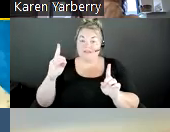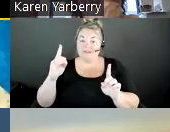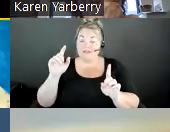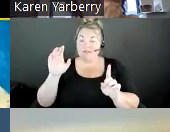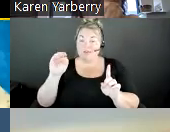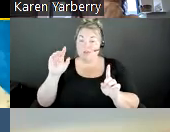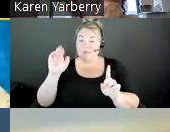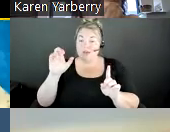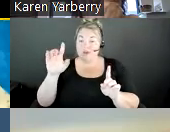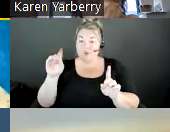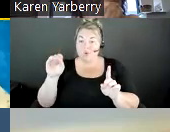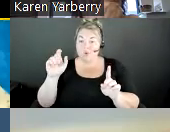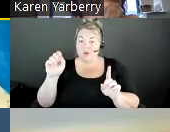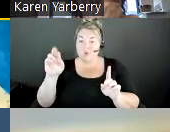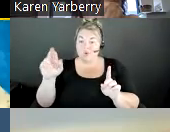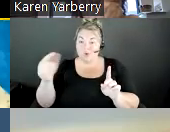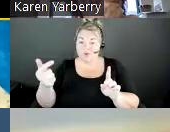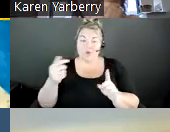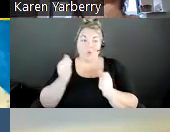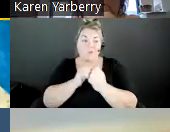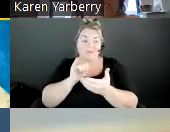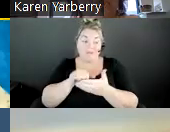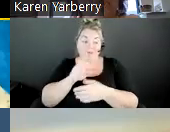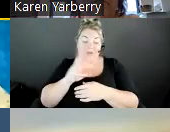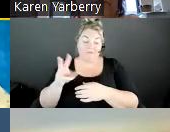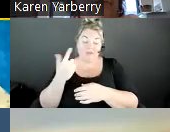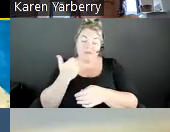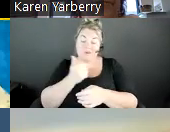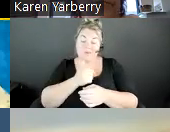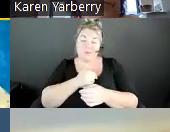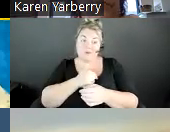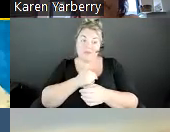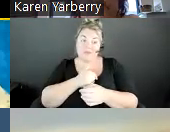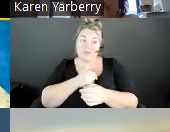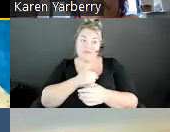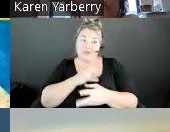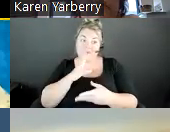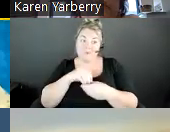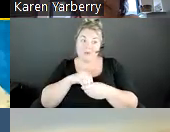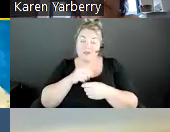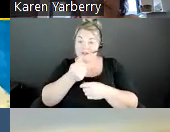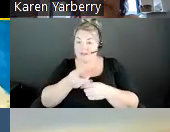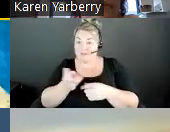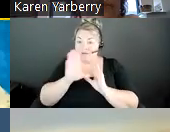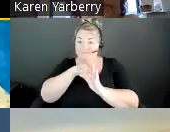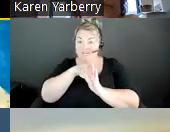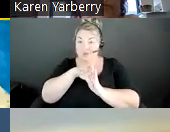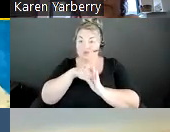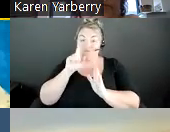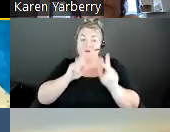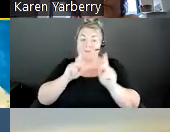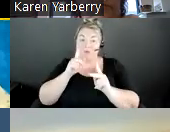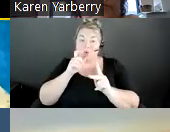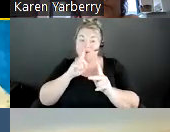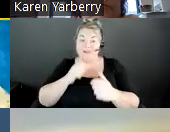fentanyledcolorado.org. And with this website, we have incorporated a number of videos for people to